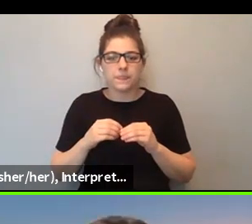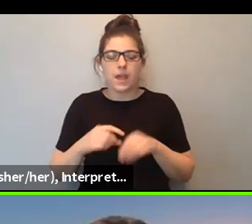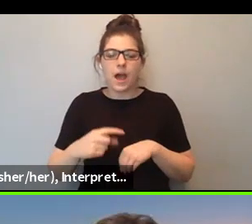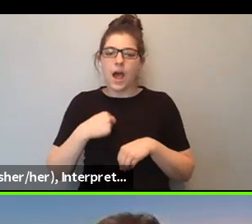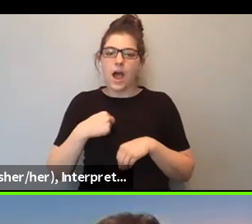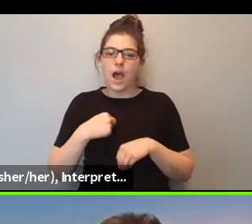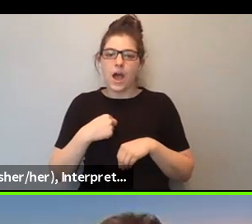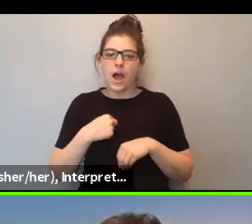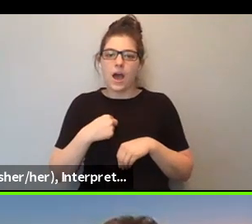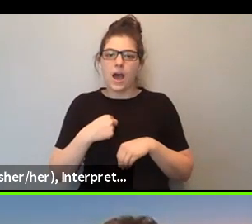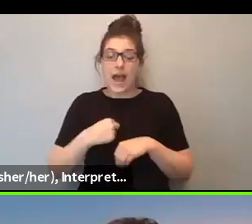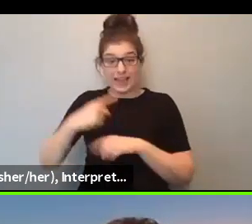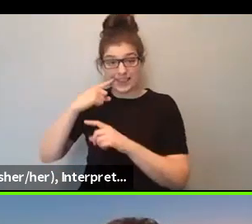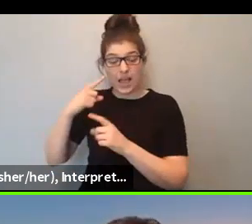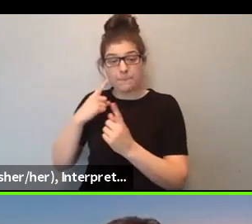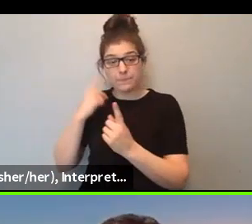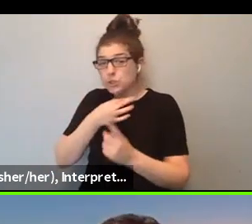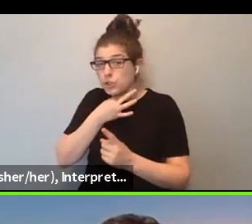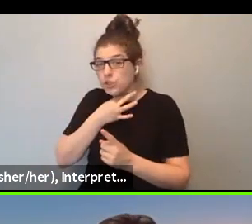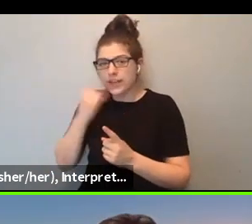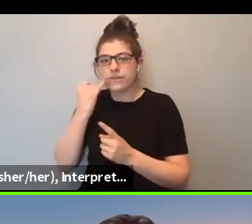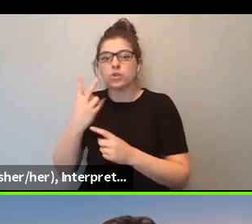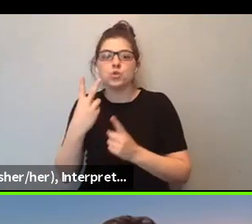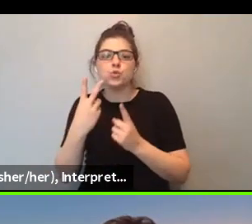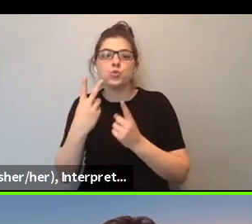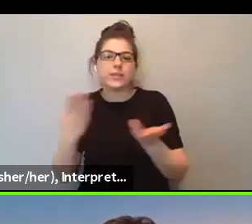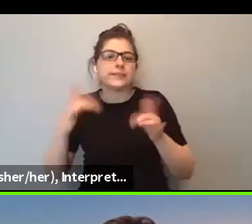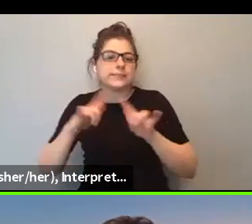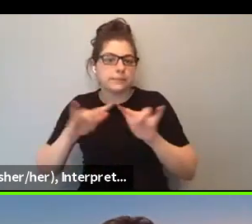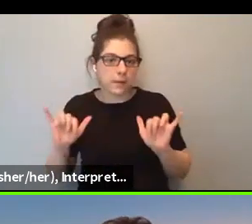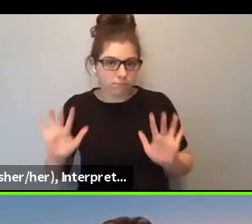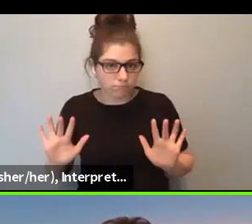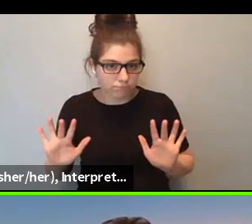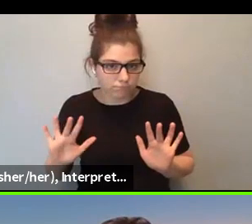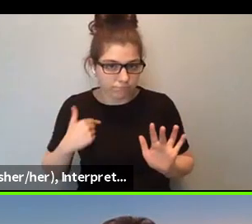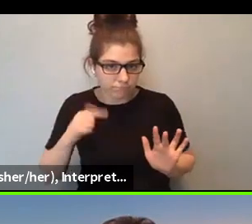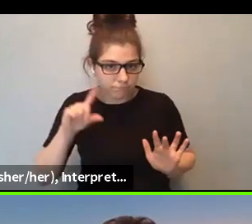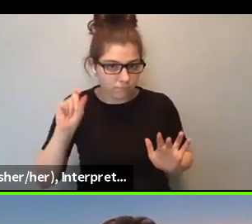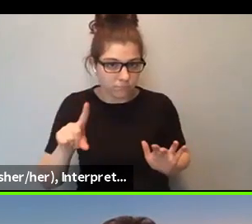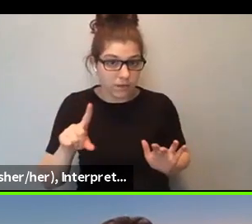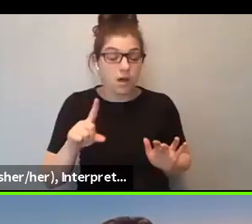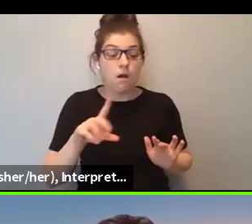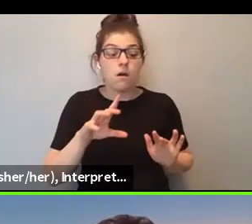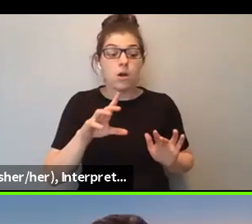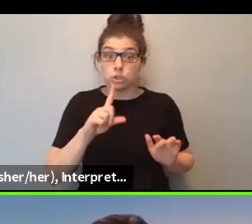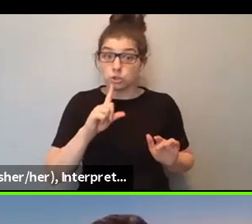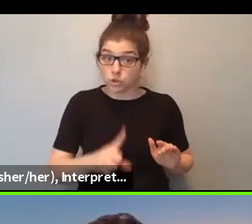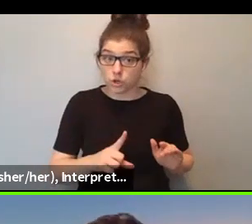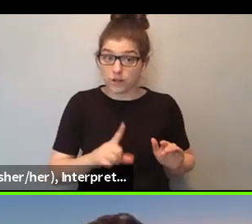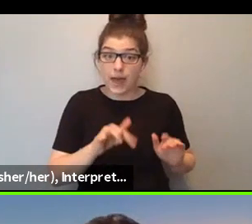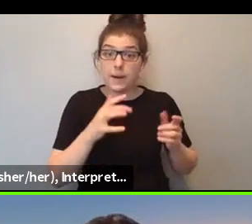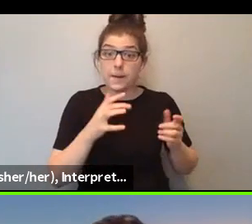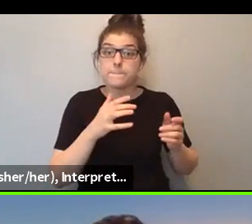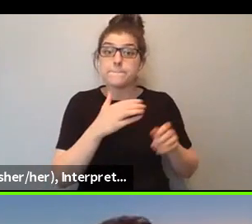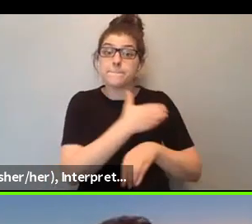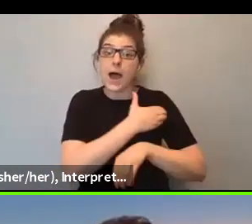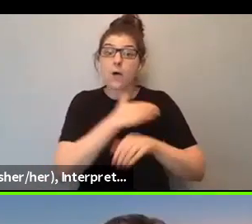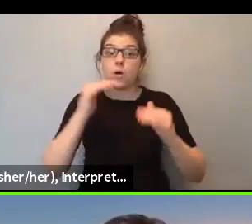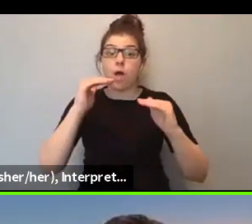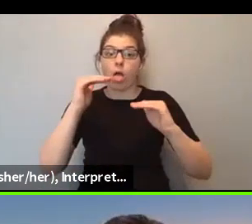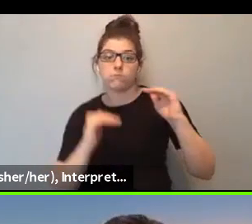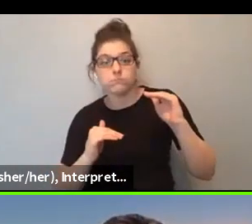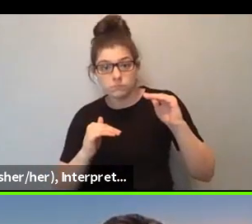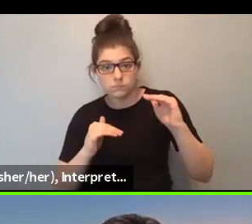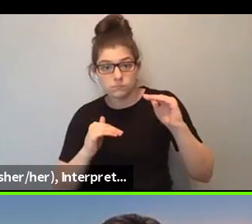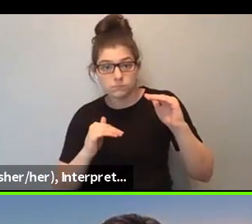I wonder if we can do two things at the same time. Can we address this power imbalance while